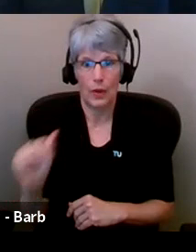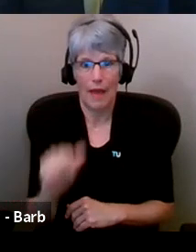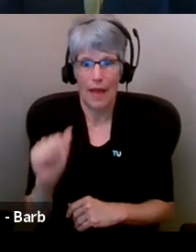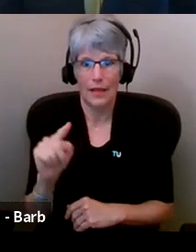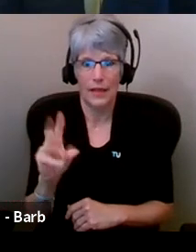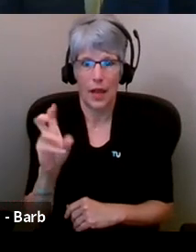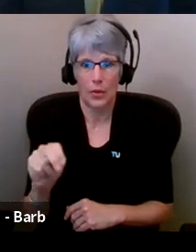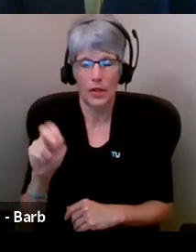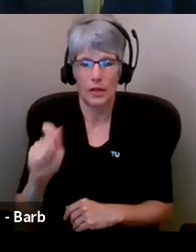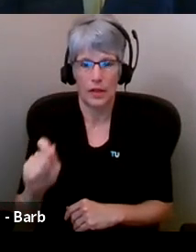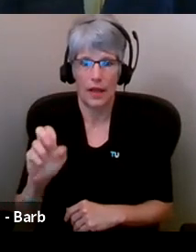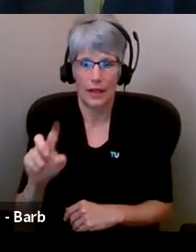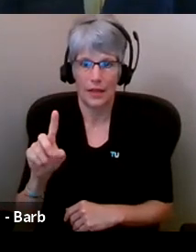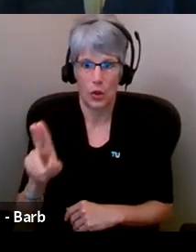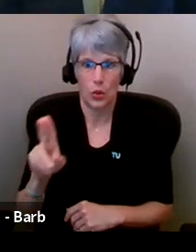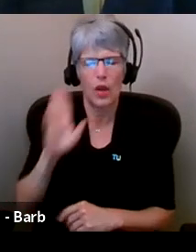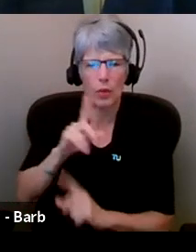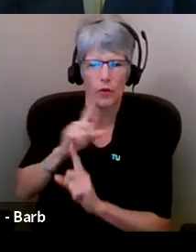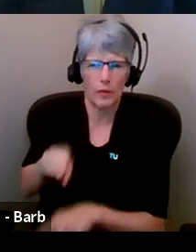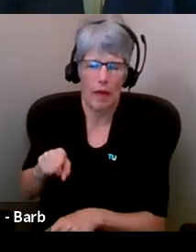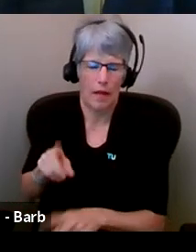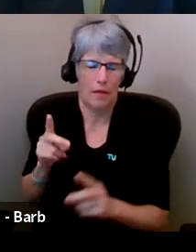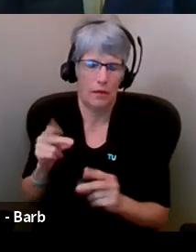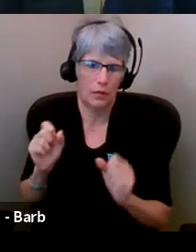asktu@towson.edu, and we'll get back to you as soon as we can there. Again, that's